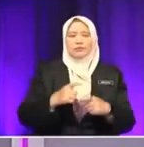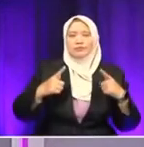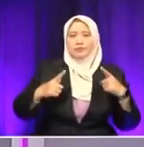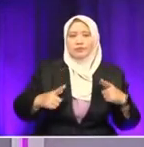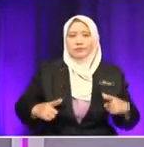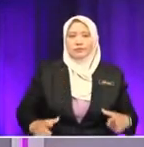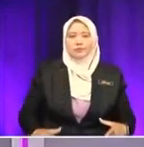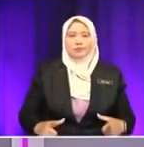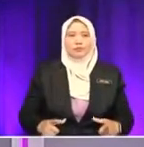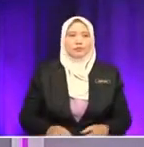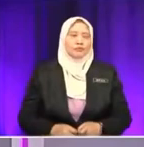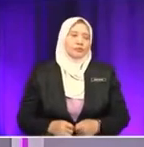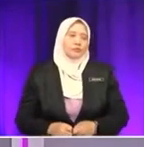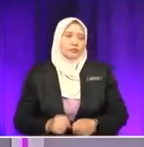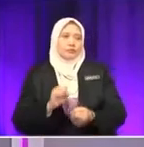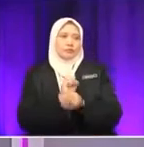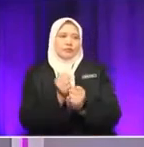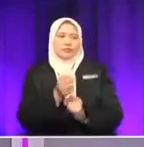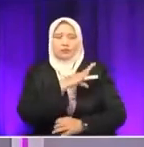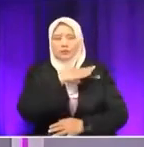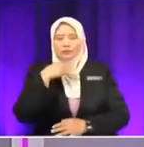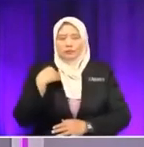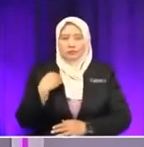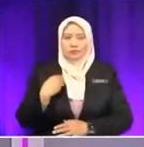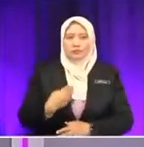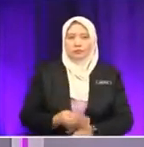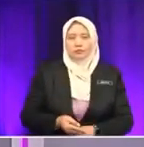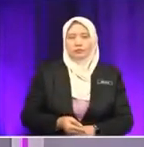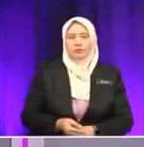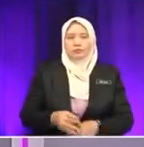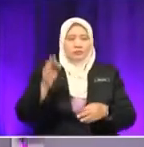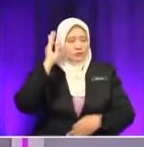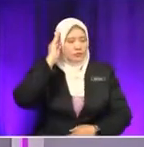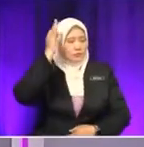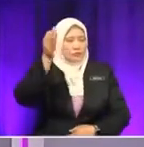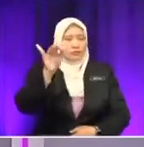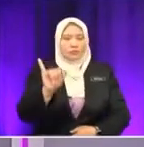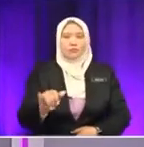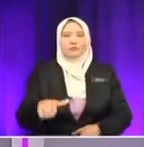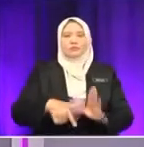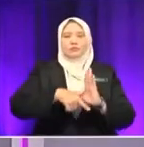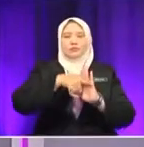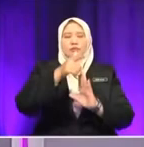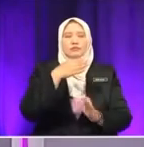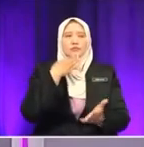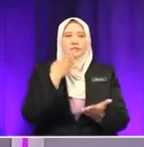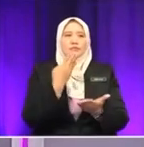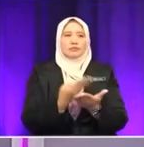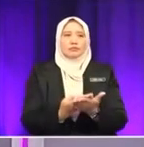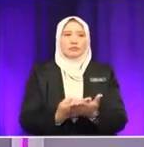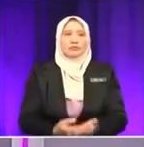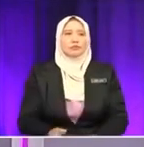future. Yes, so that is how you wrapped up the whole paragraph. And you will definitely get your C skill